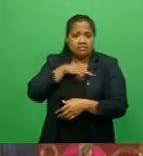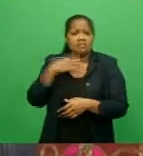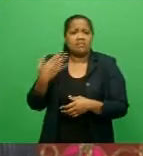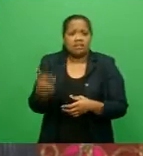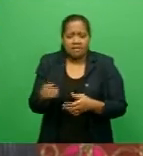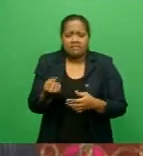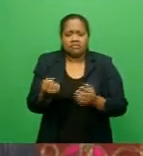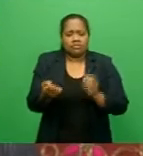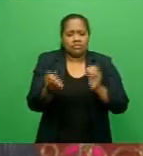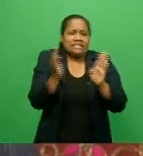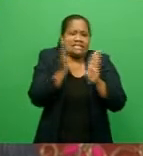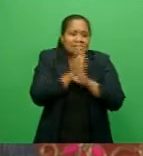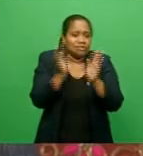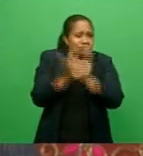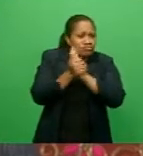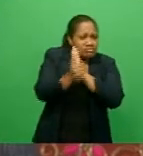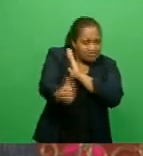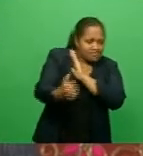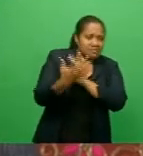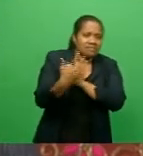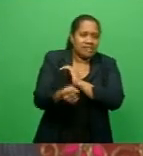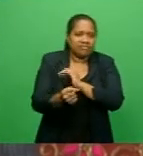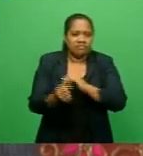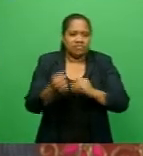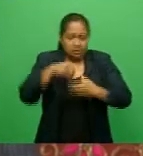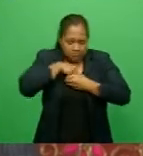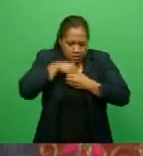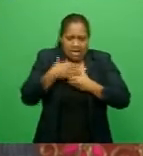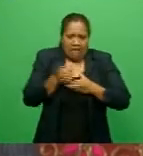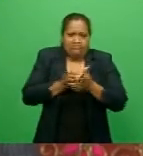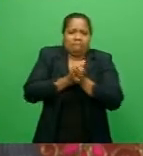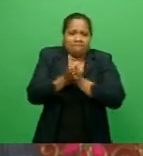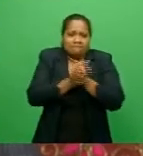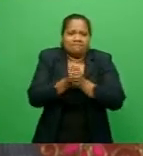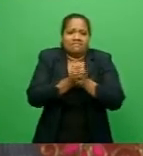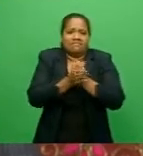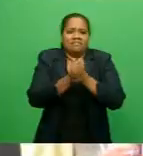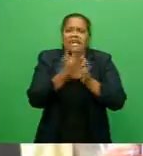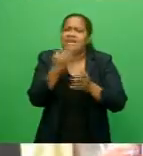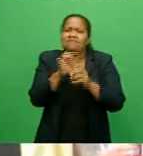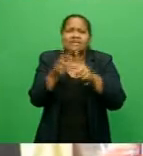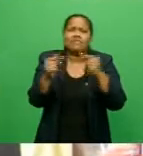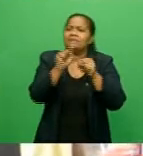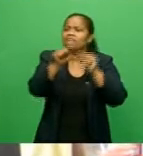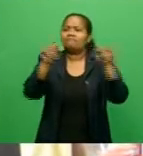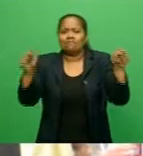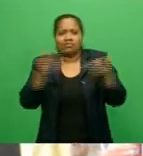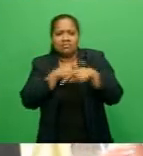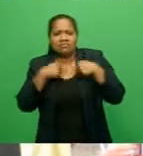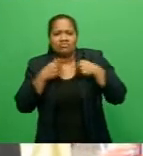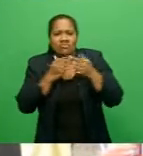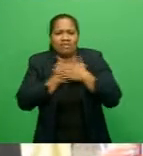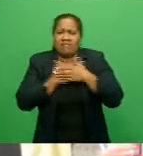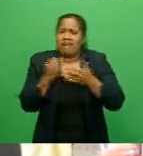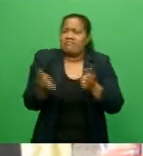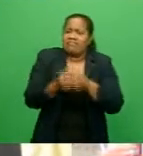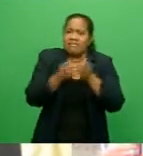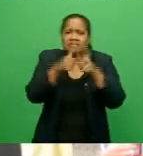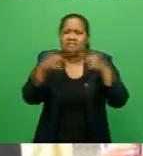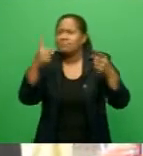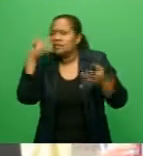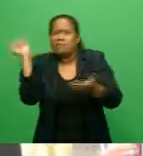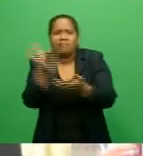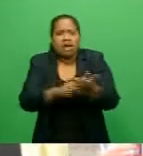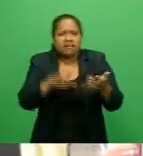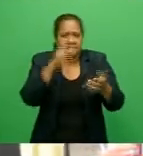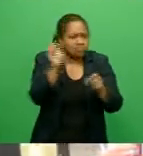hidden talent, we all got our passion, there is something out there that we love. There are so many things out there you can buy, you can